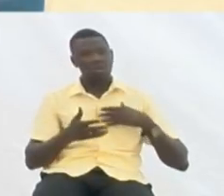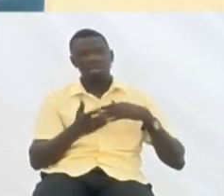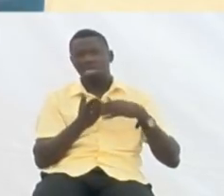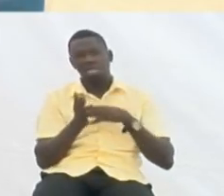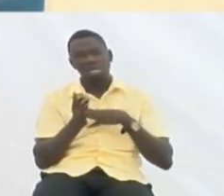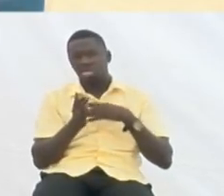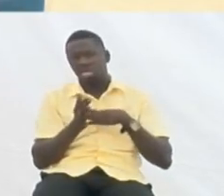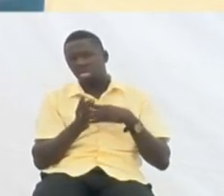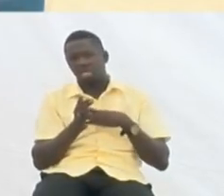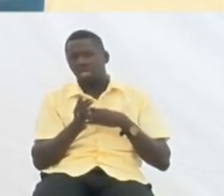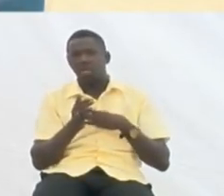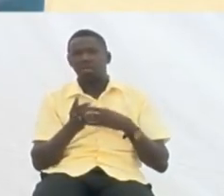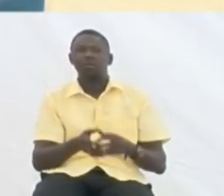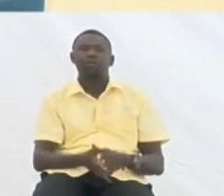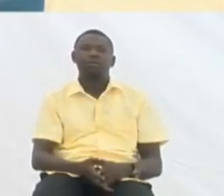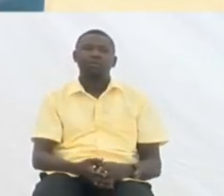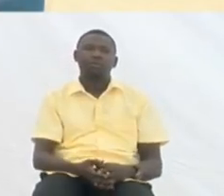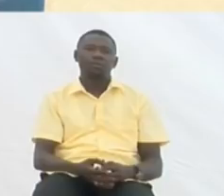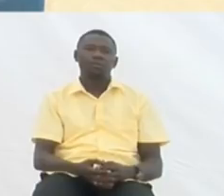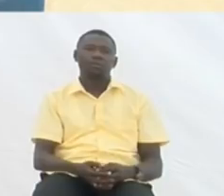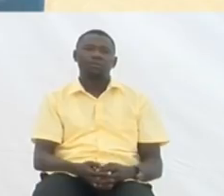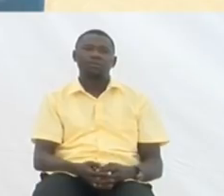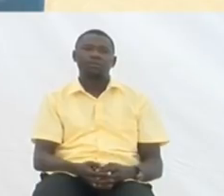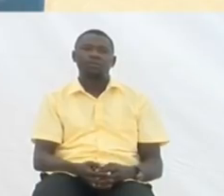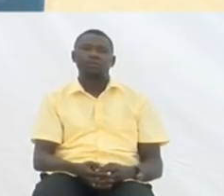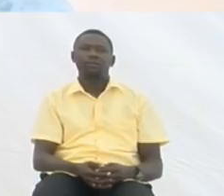your body must be weak.